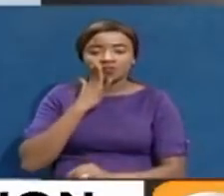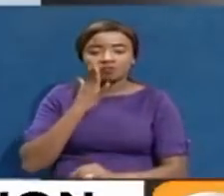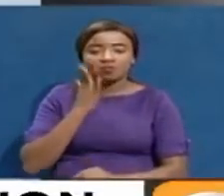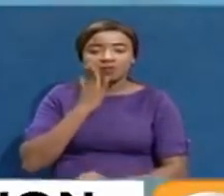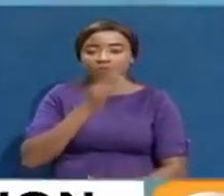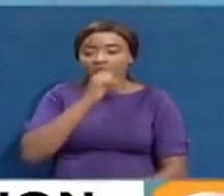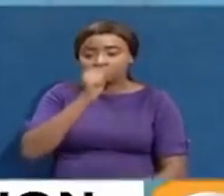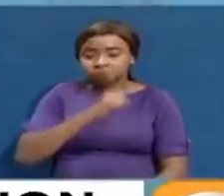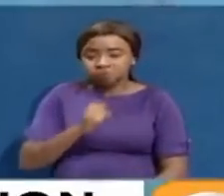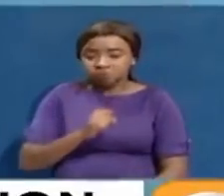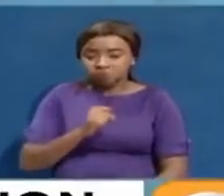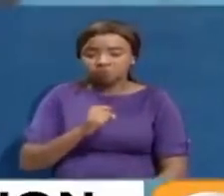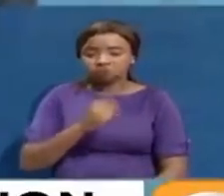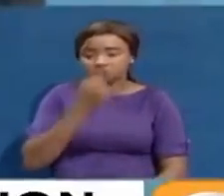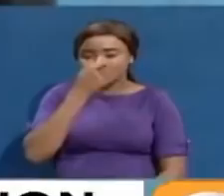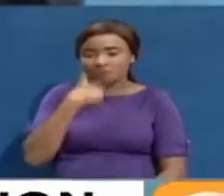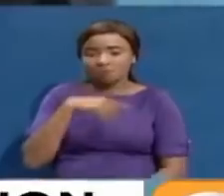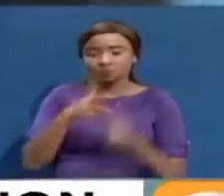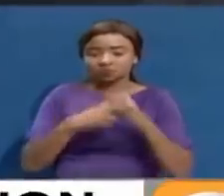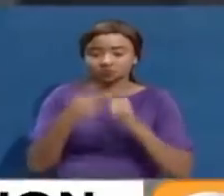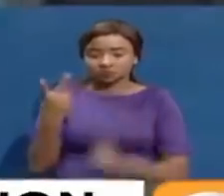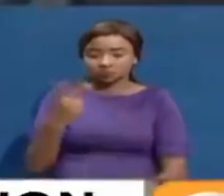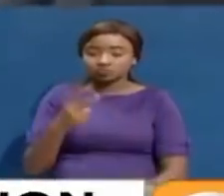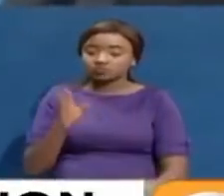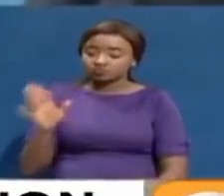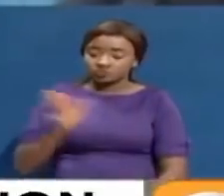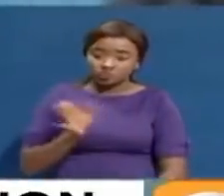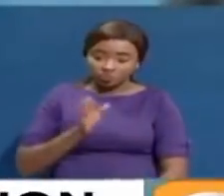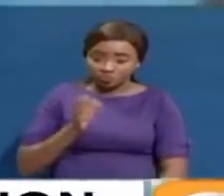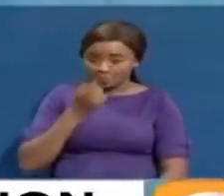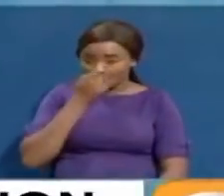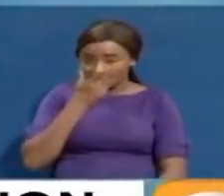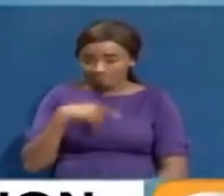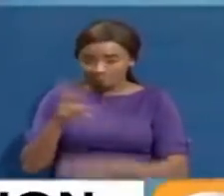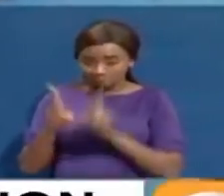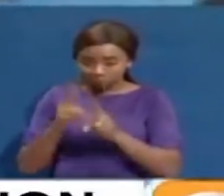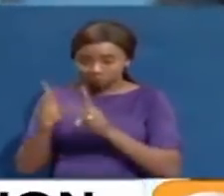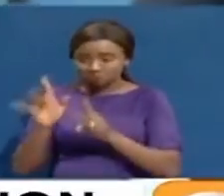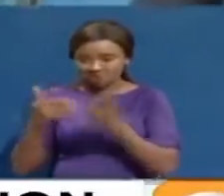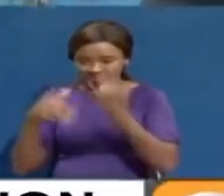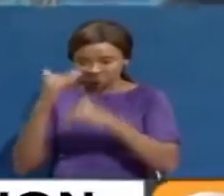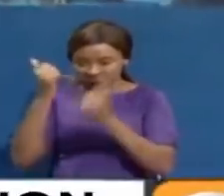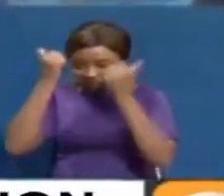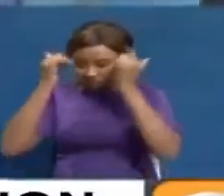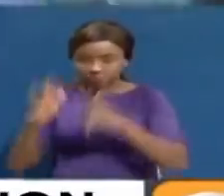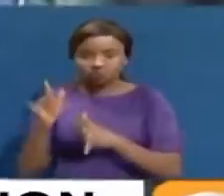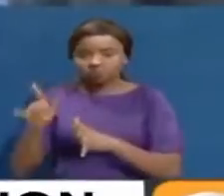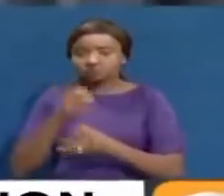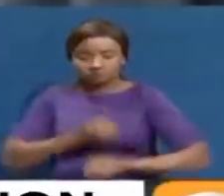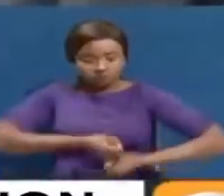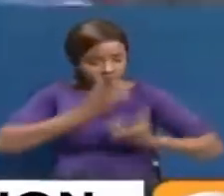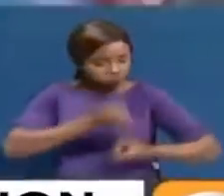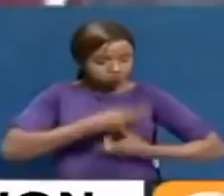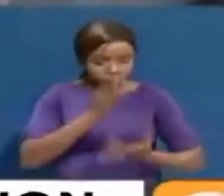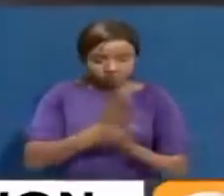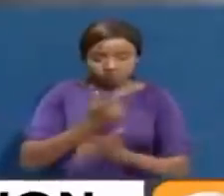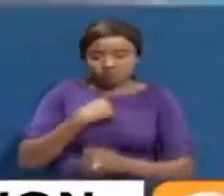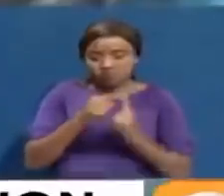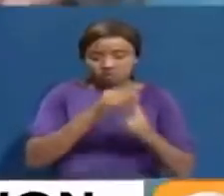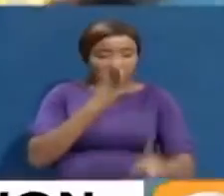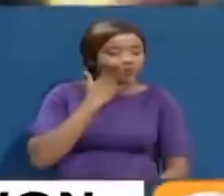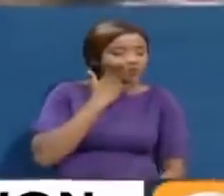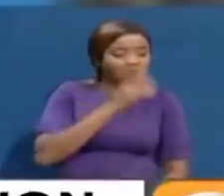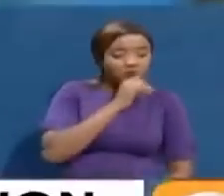grandmother. Details are now emerging that the 22-year-old university student confessed to detectives about committing the murder